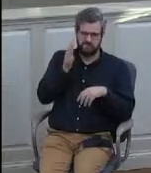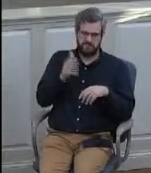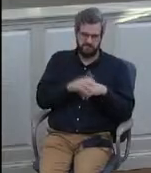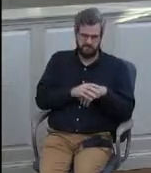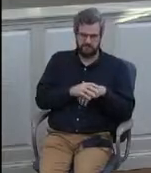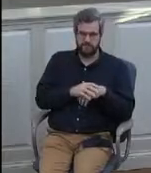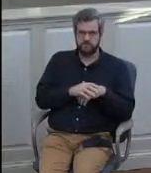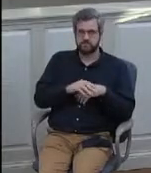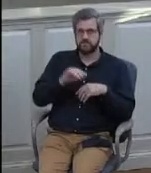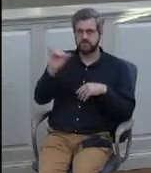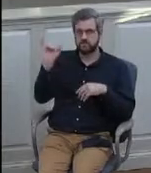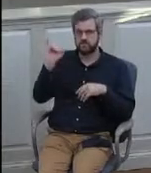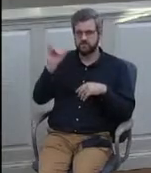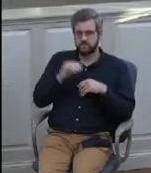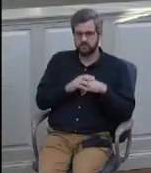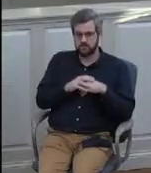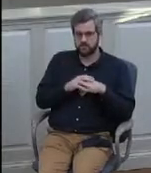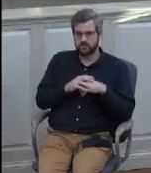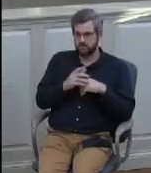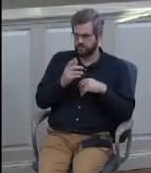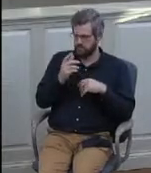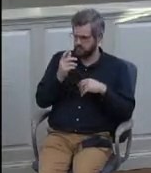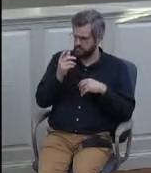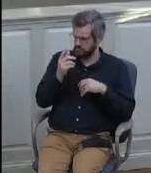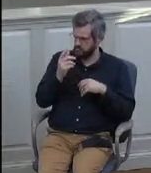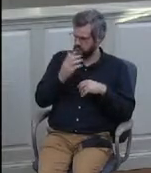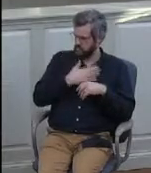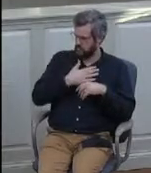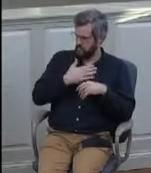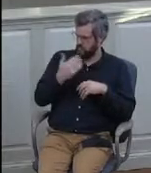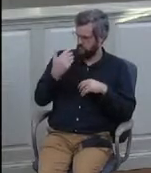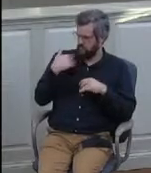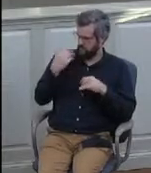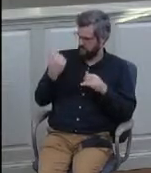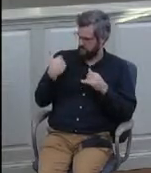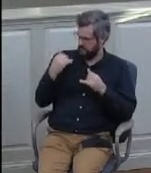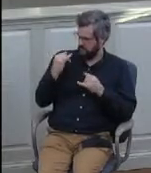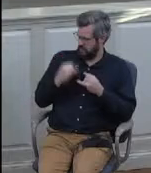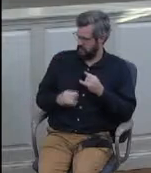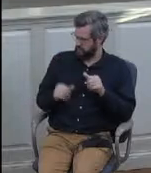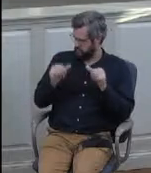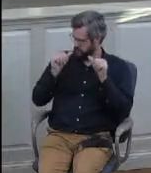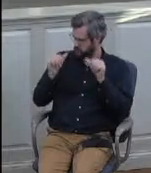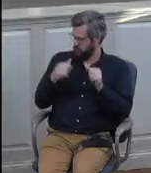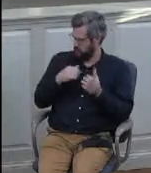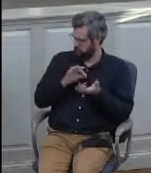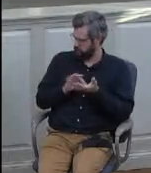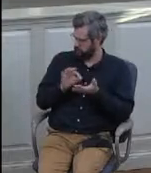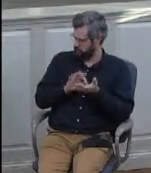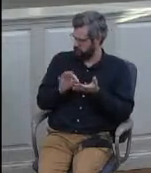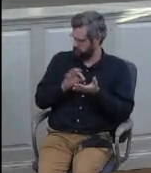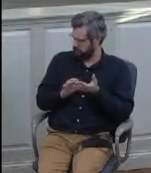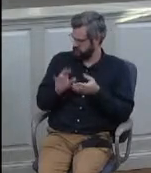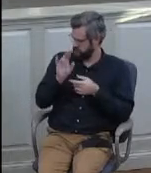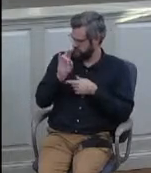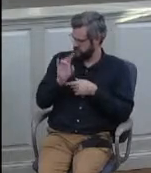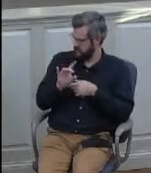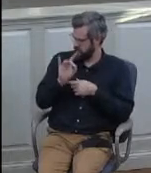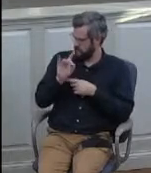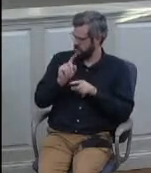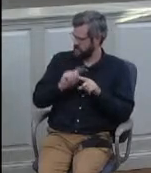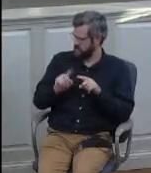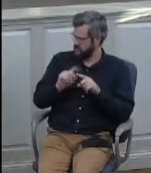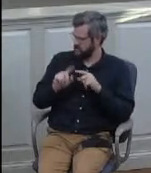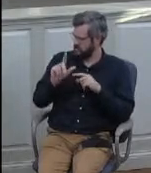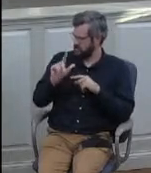I also, the last post I did, I think I counted, and there was 7 or 8 different links I had on